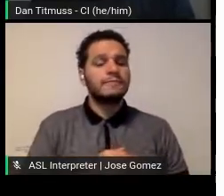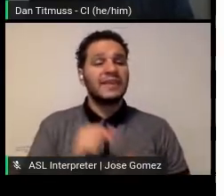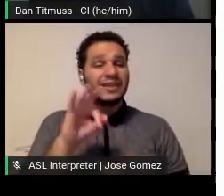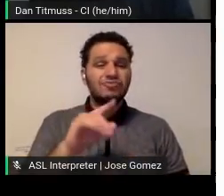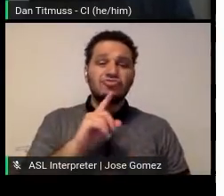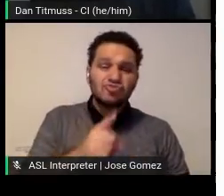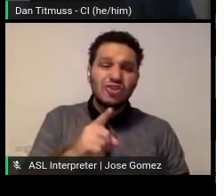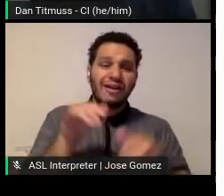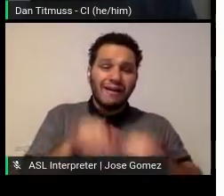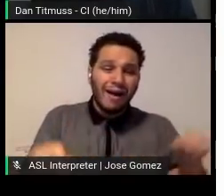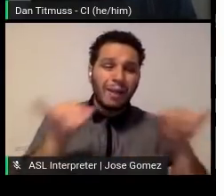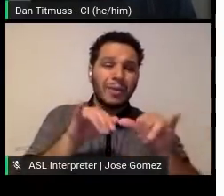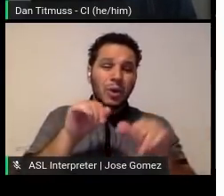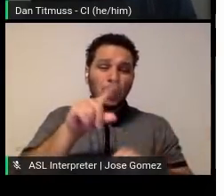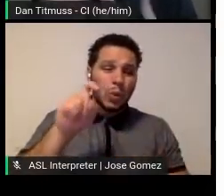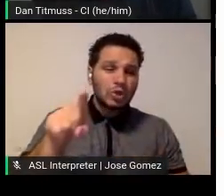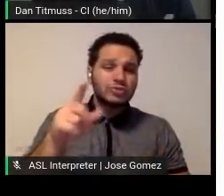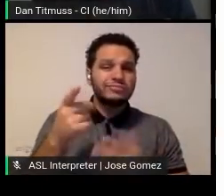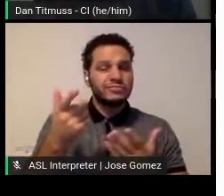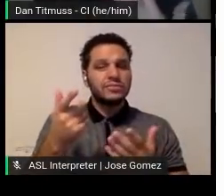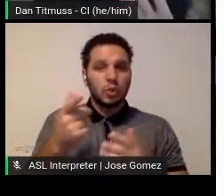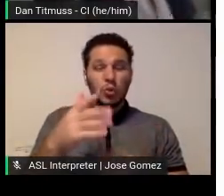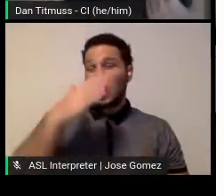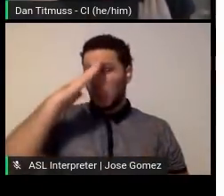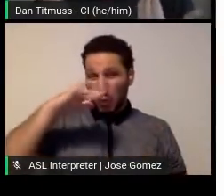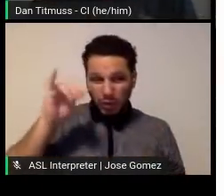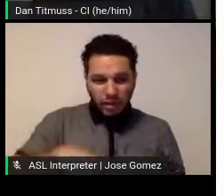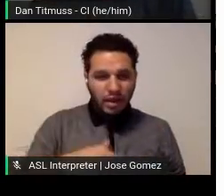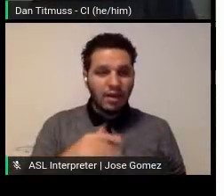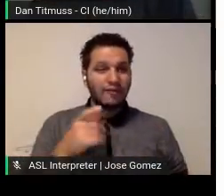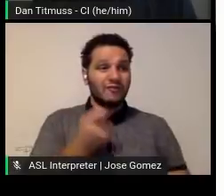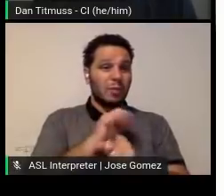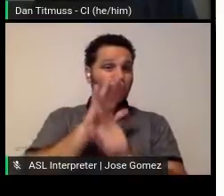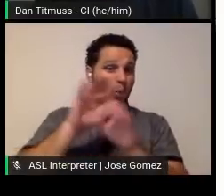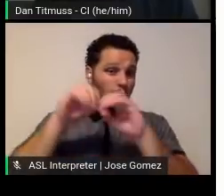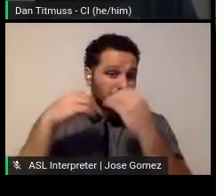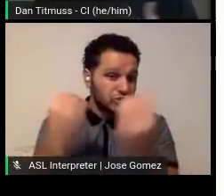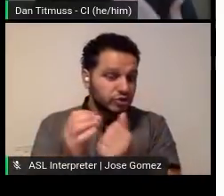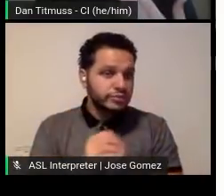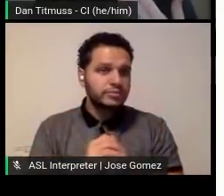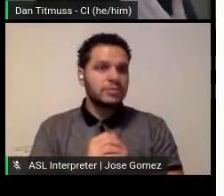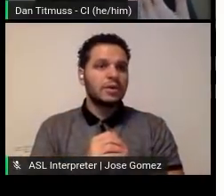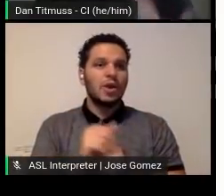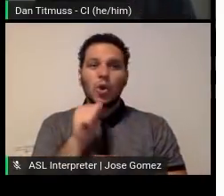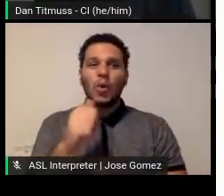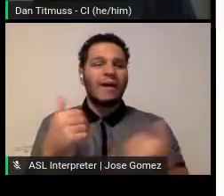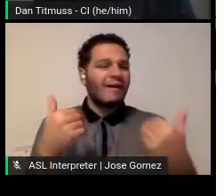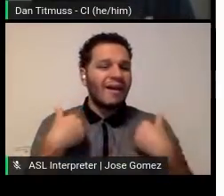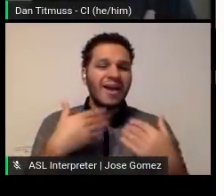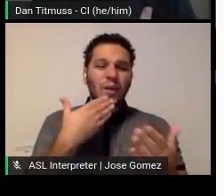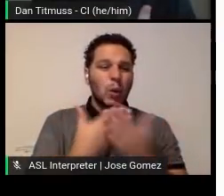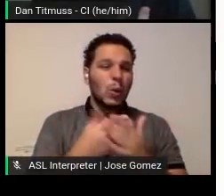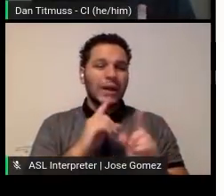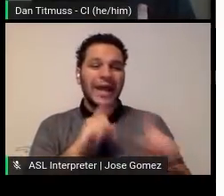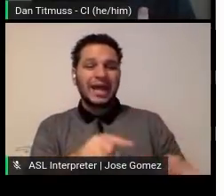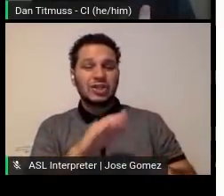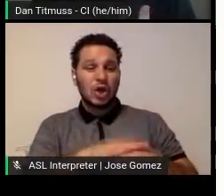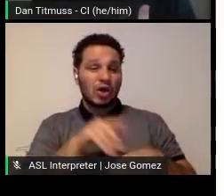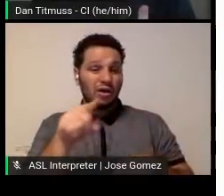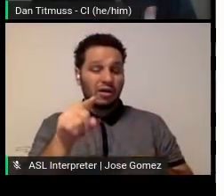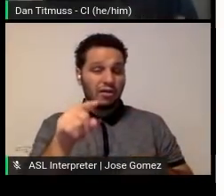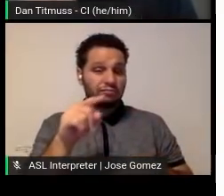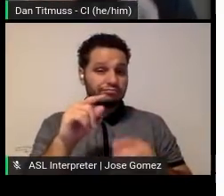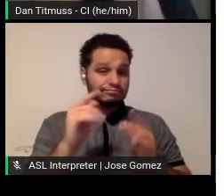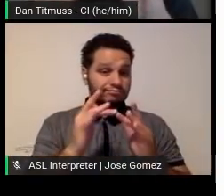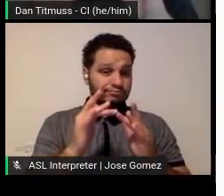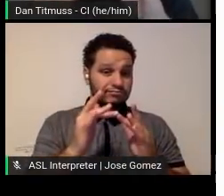really common question, and you know that as from your organization, and it doesn't have a good answer on the